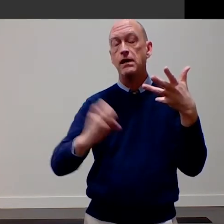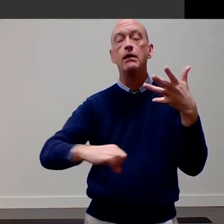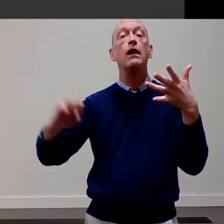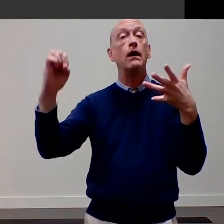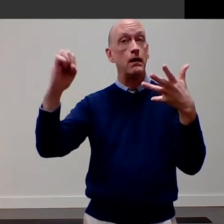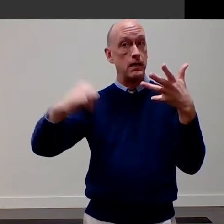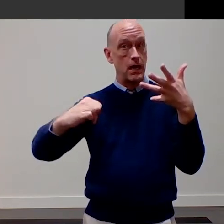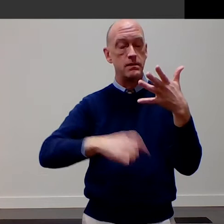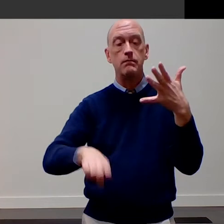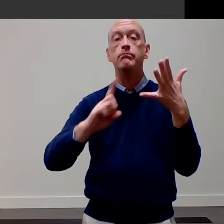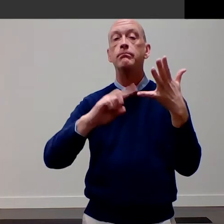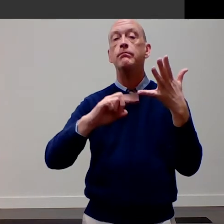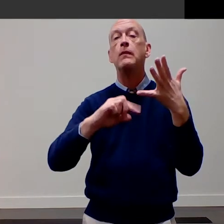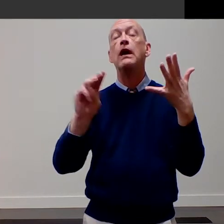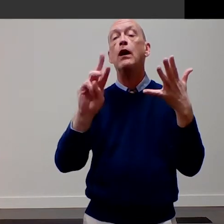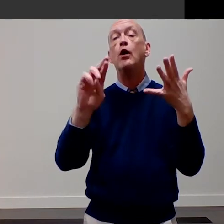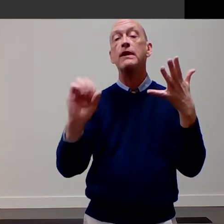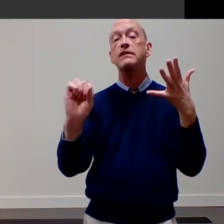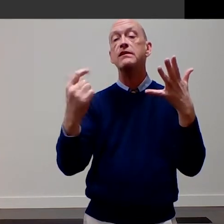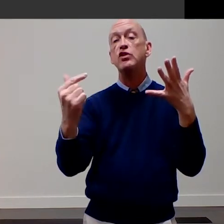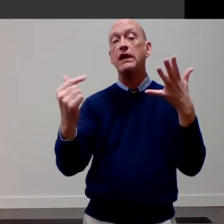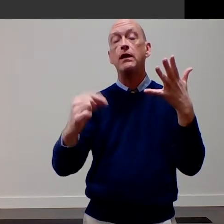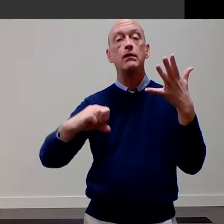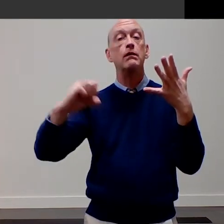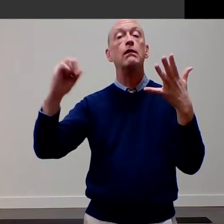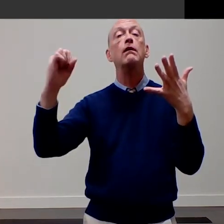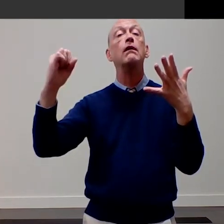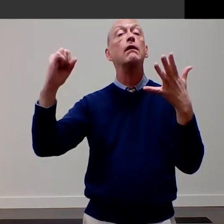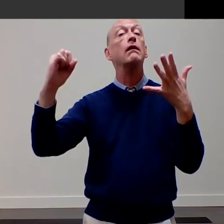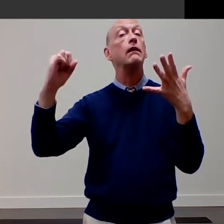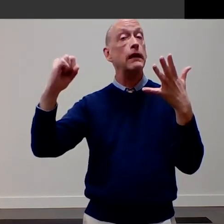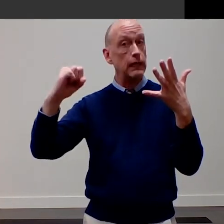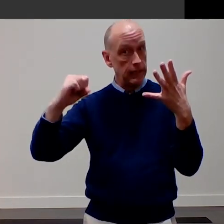Eichenberg? Yes. Mrs. Gerken?